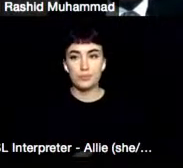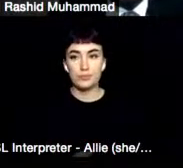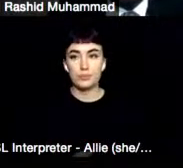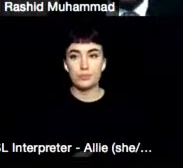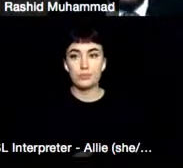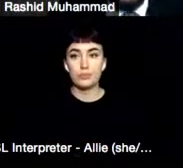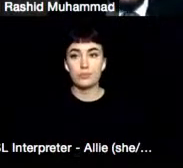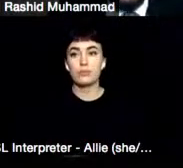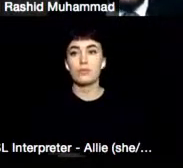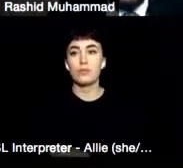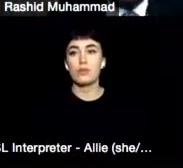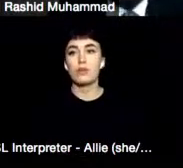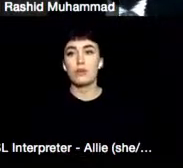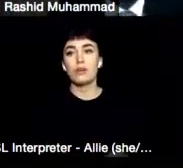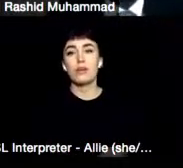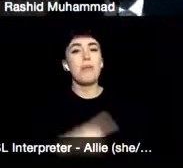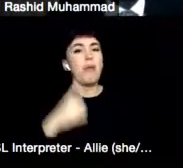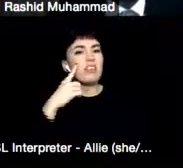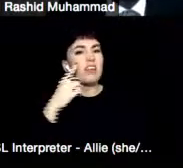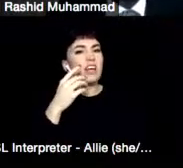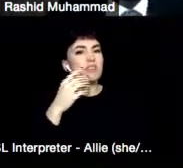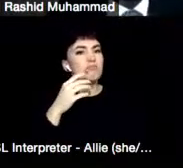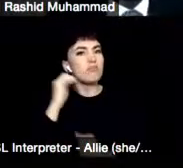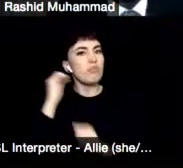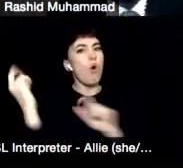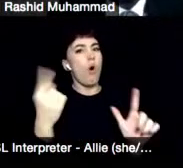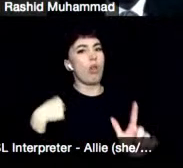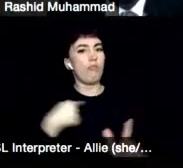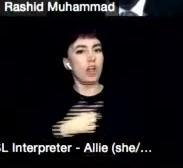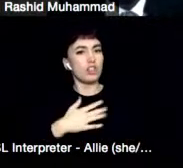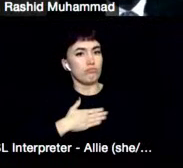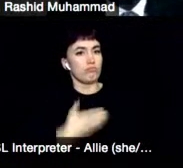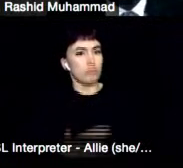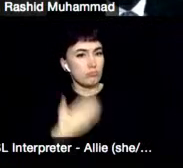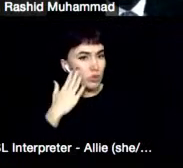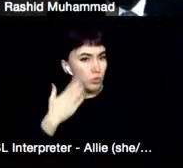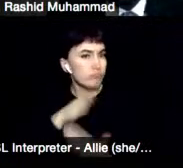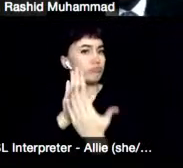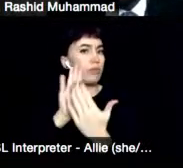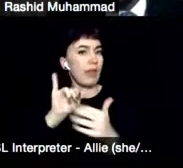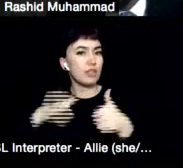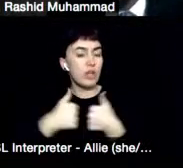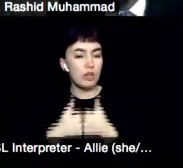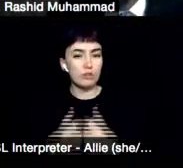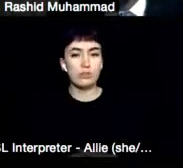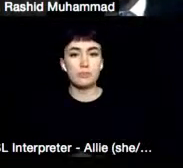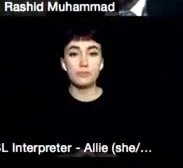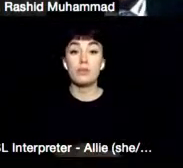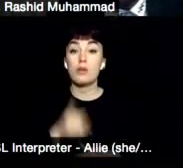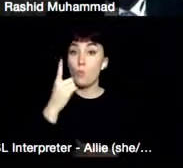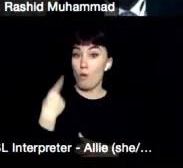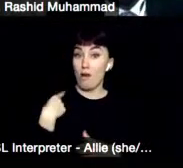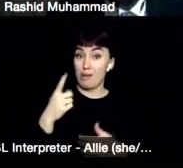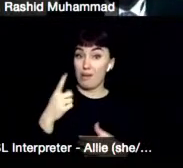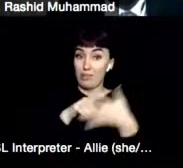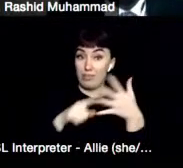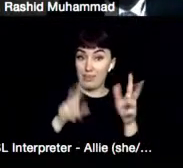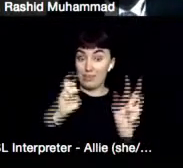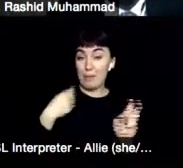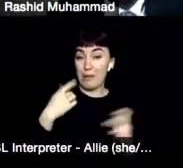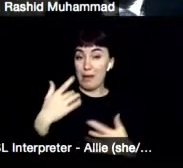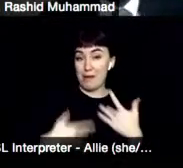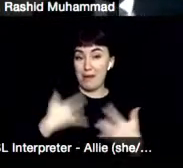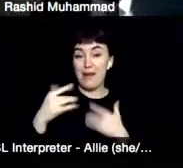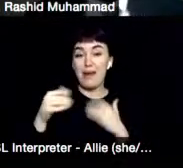But I think we're all up to that challenge. One of the items that I'm particularly excited about is on